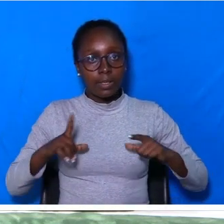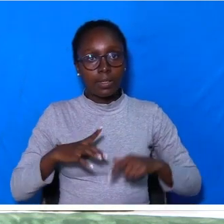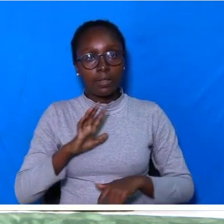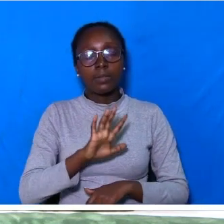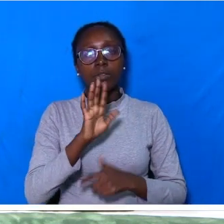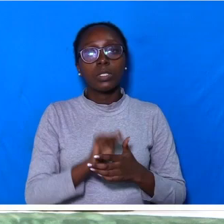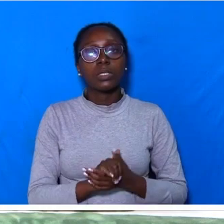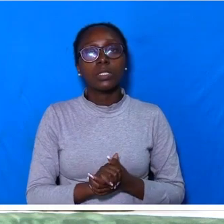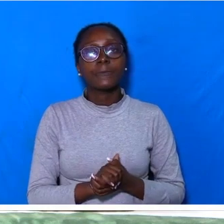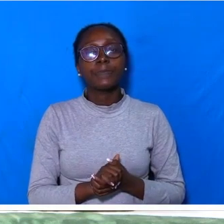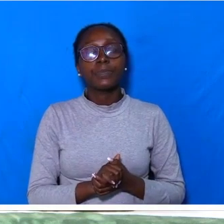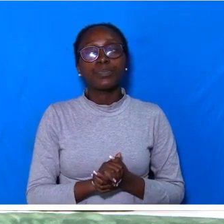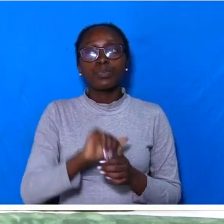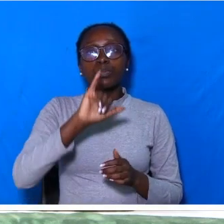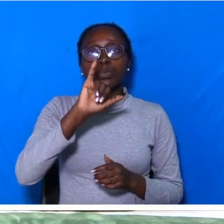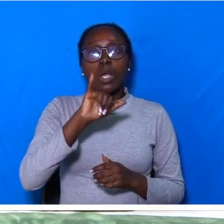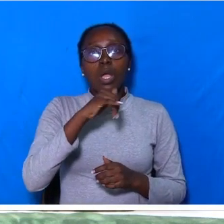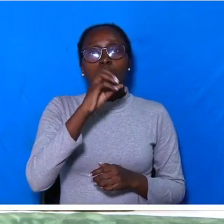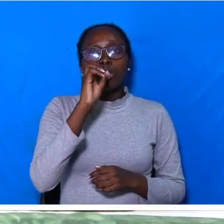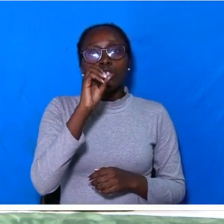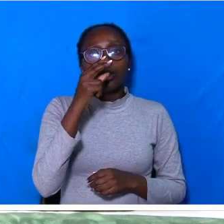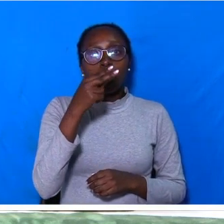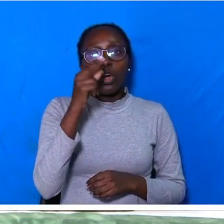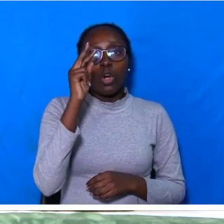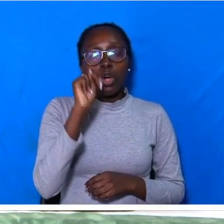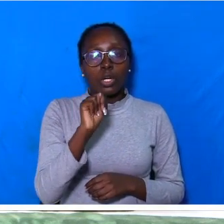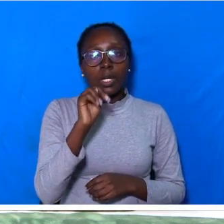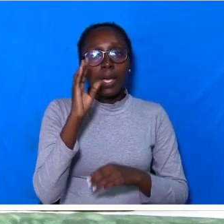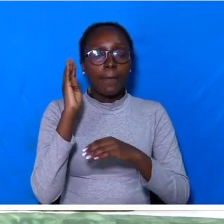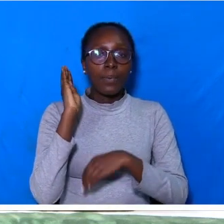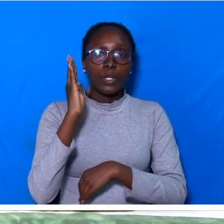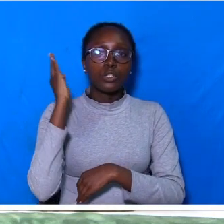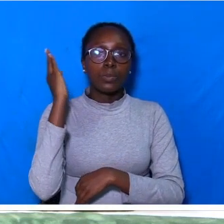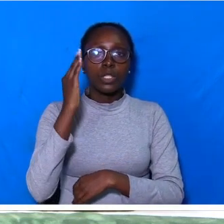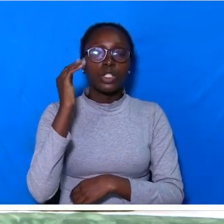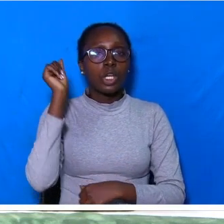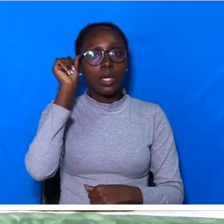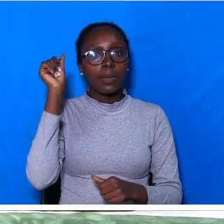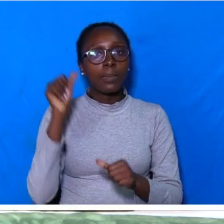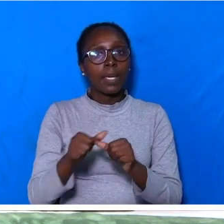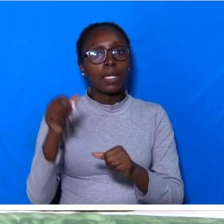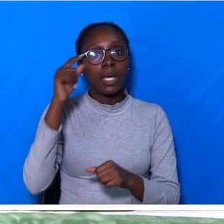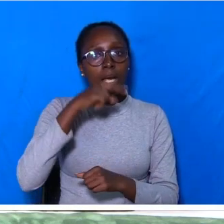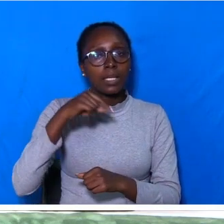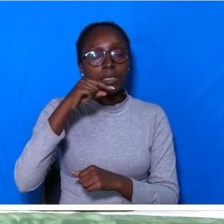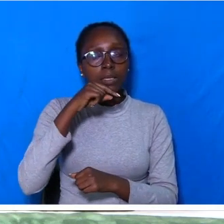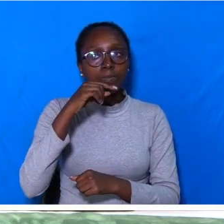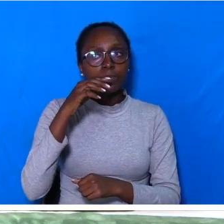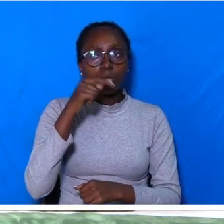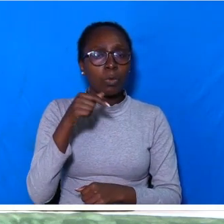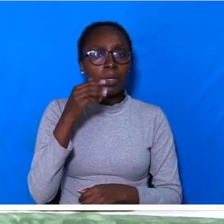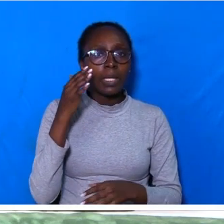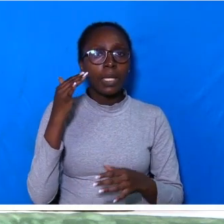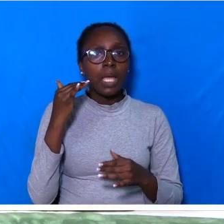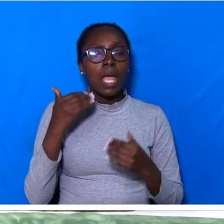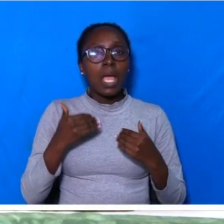John Ganga preached to us the first Sunday of this month, and he reminded us that sometimes we play around with things like alcohol. We